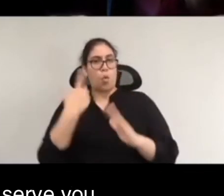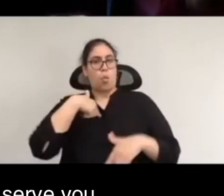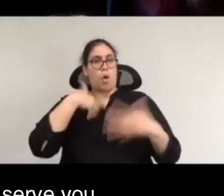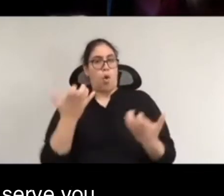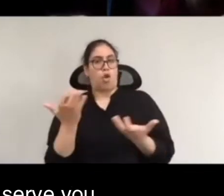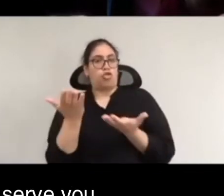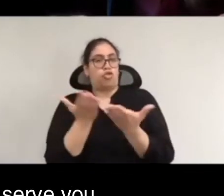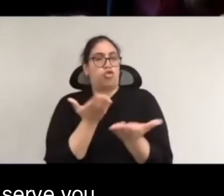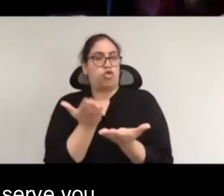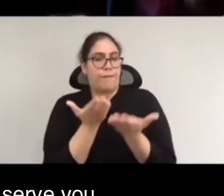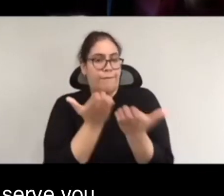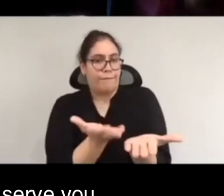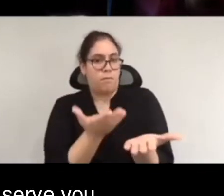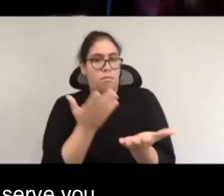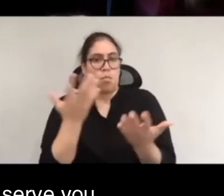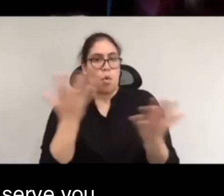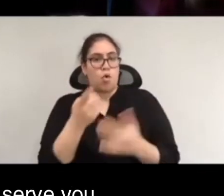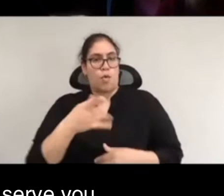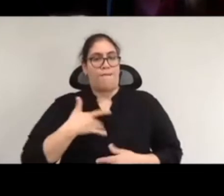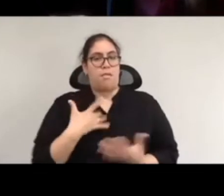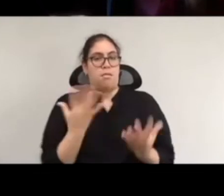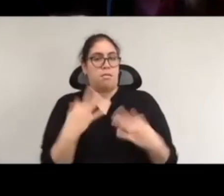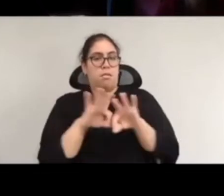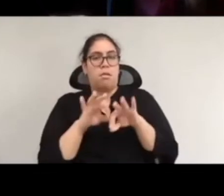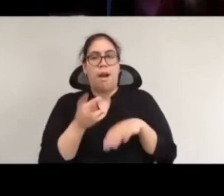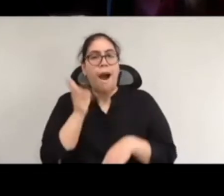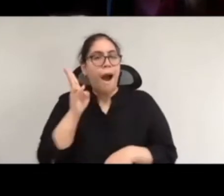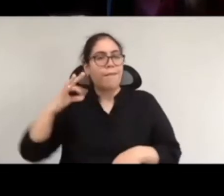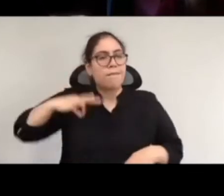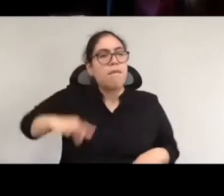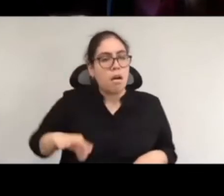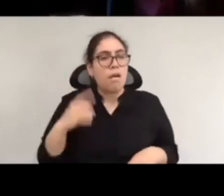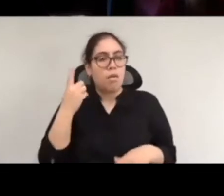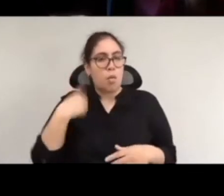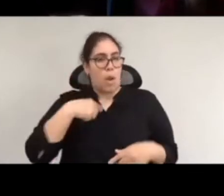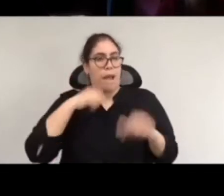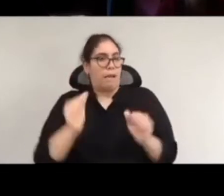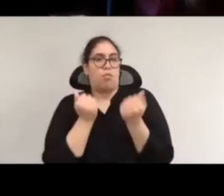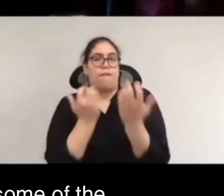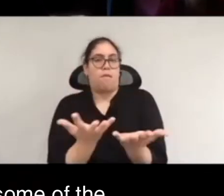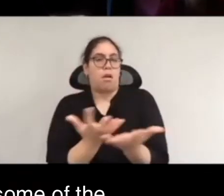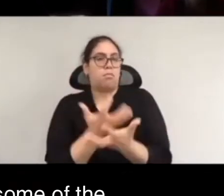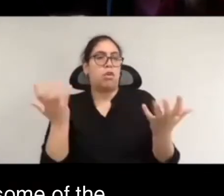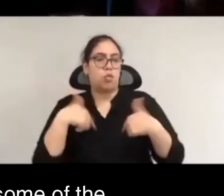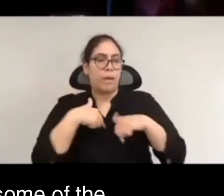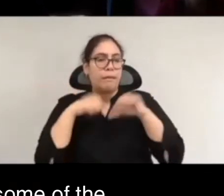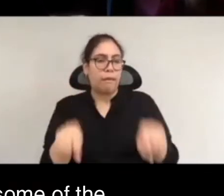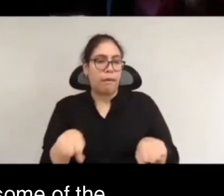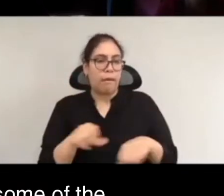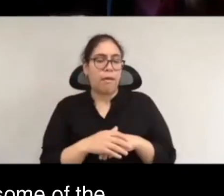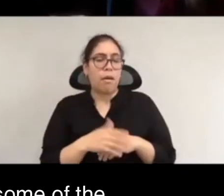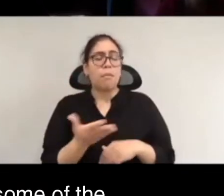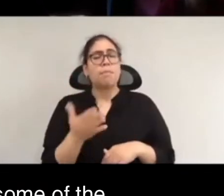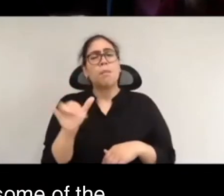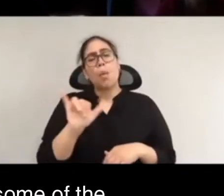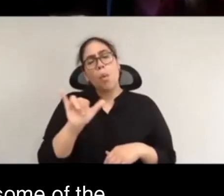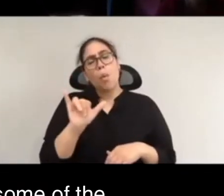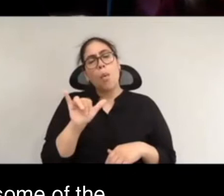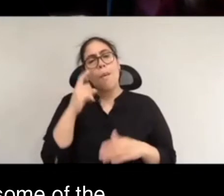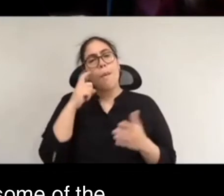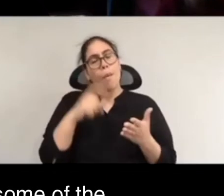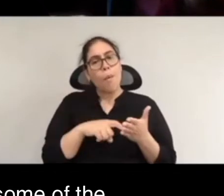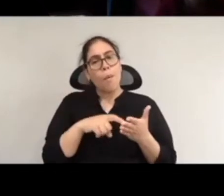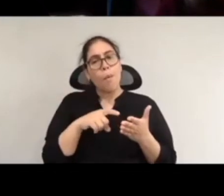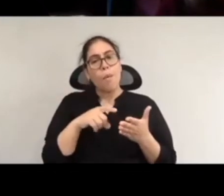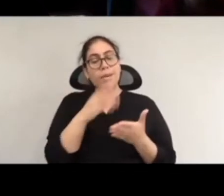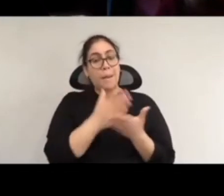at the highest value that we can and provide what we can. And also, Alex, some of the other things we talked